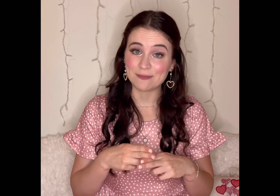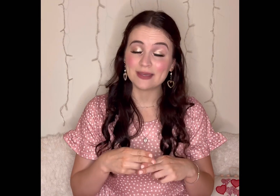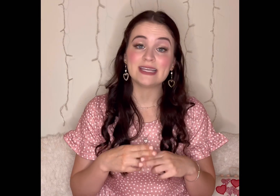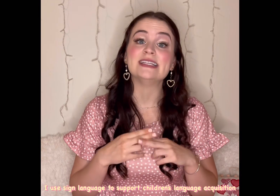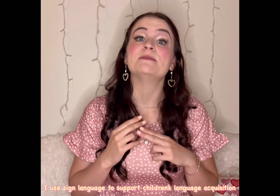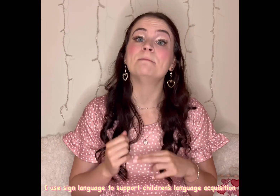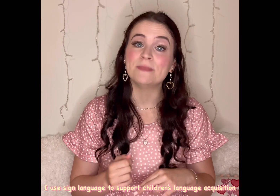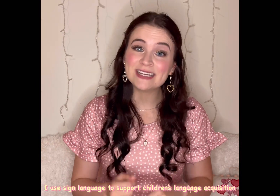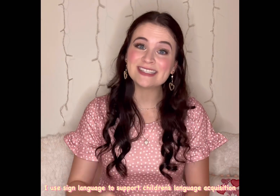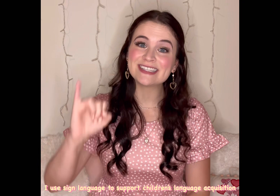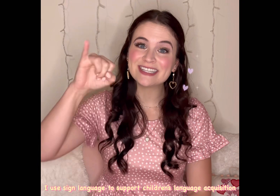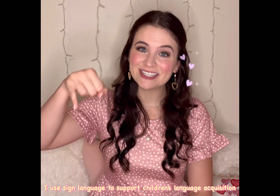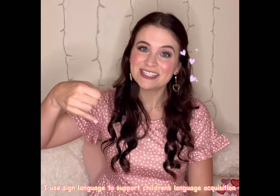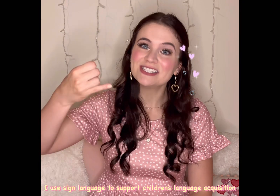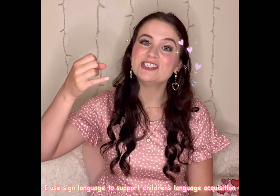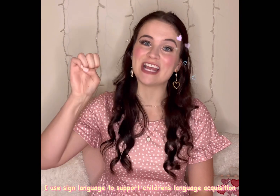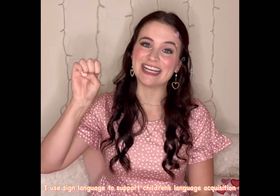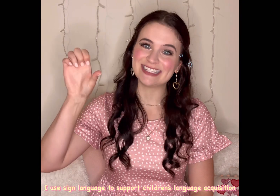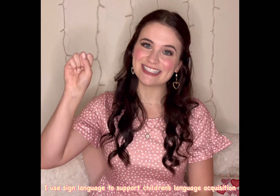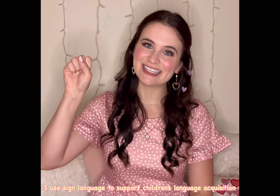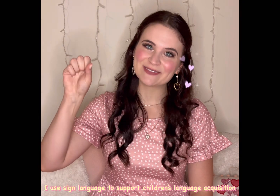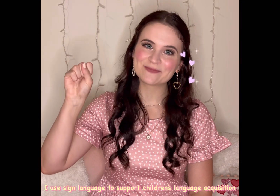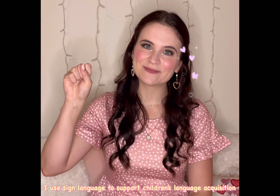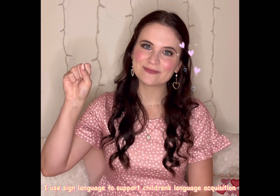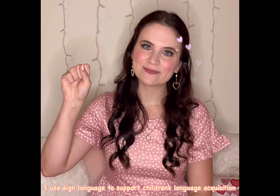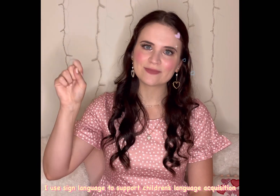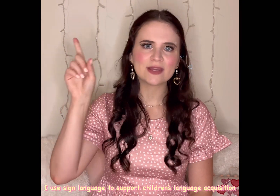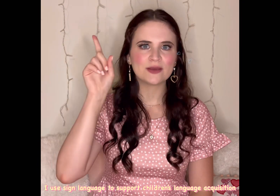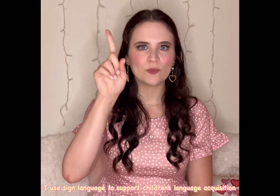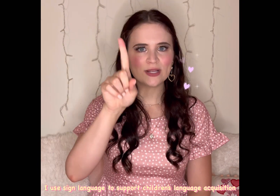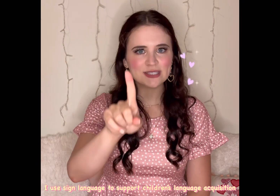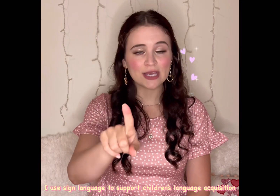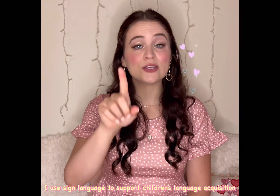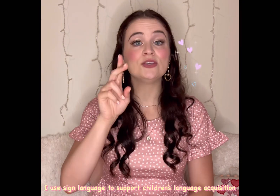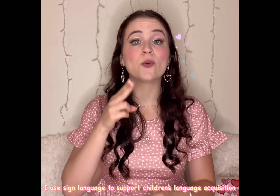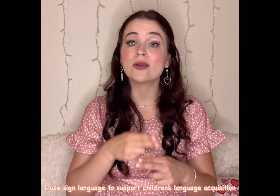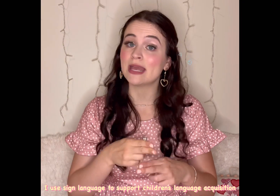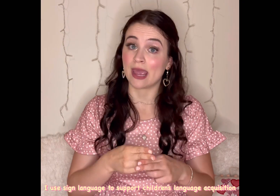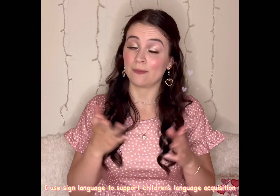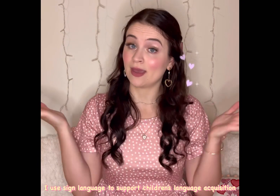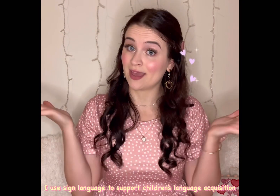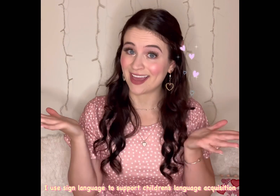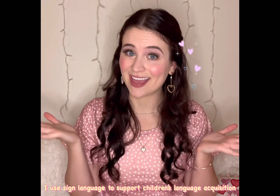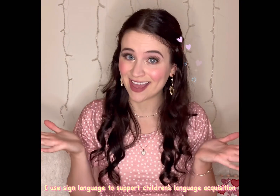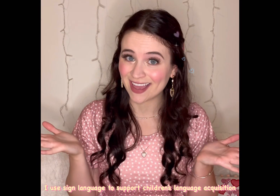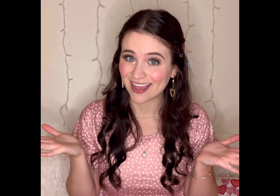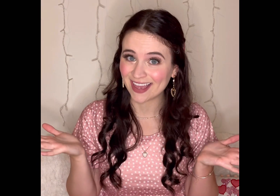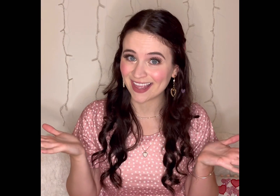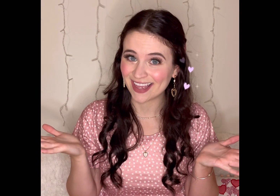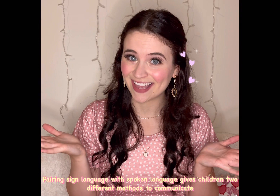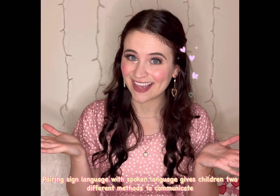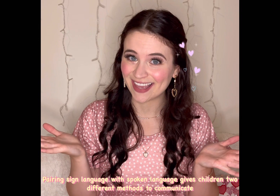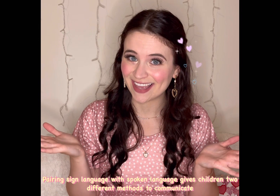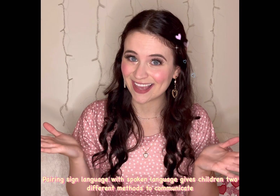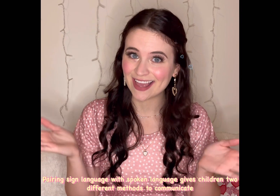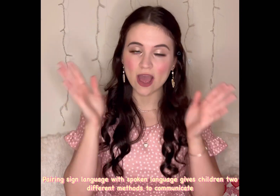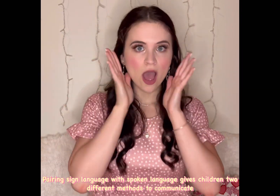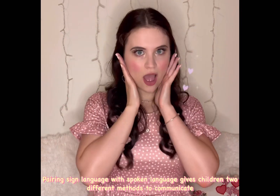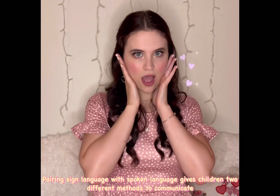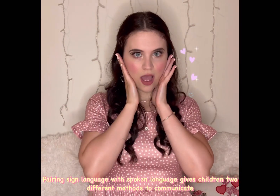My name is Miss Jess. What's your name?